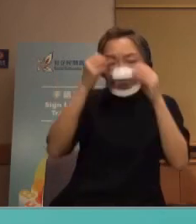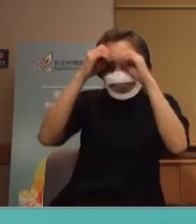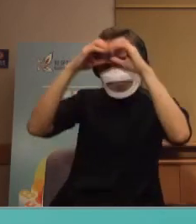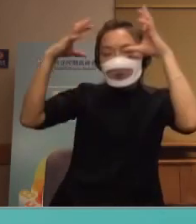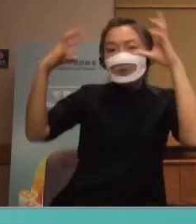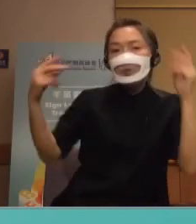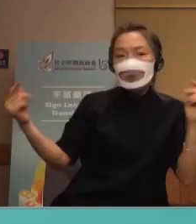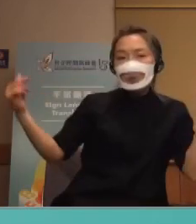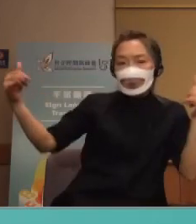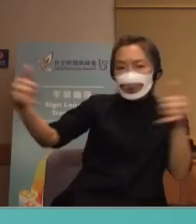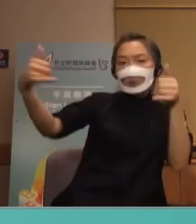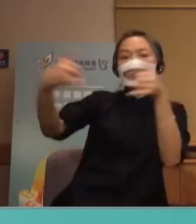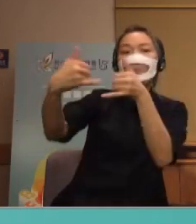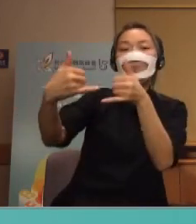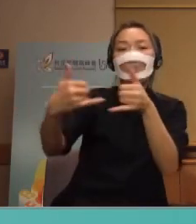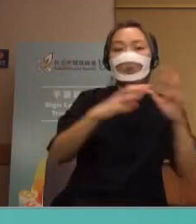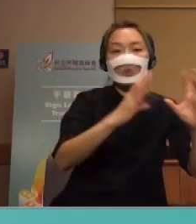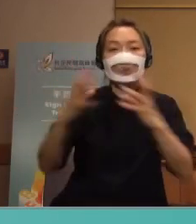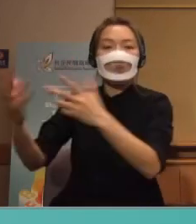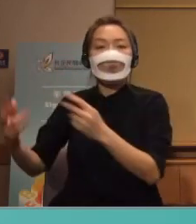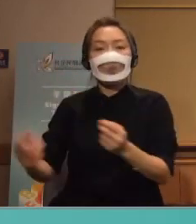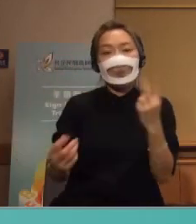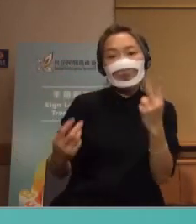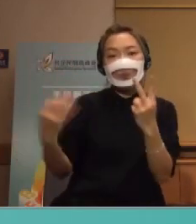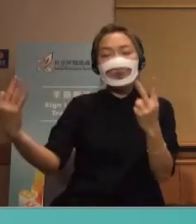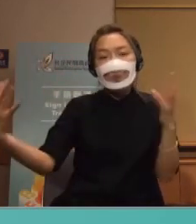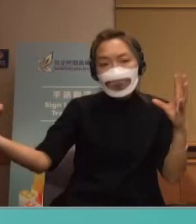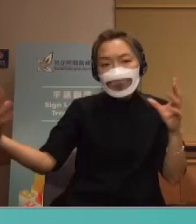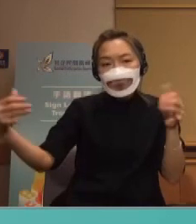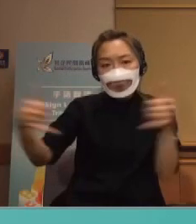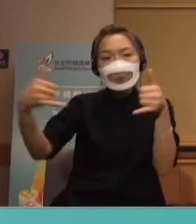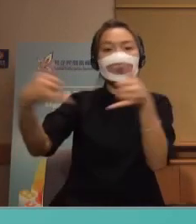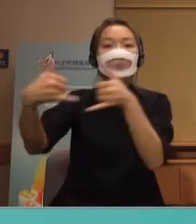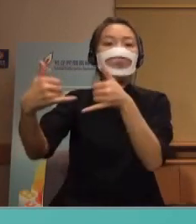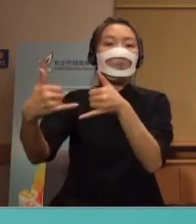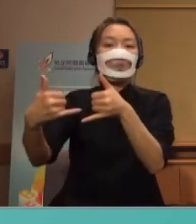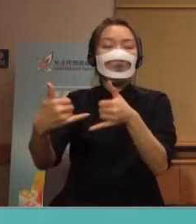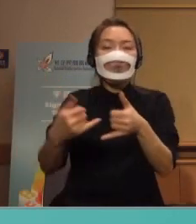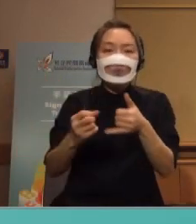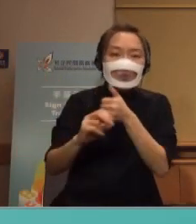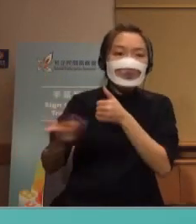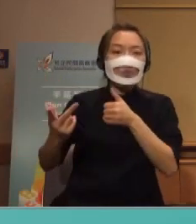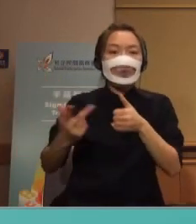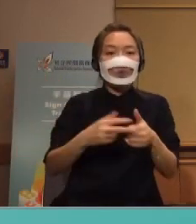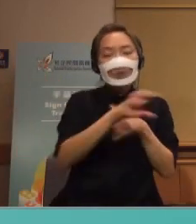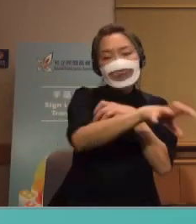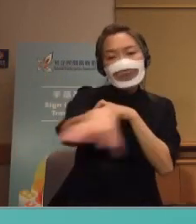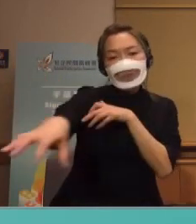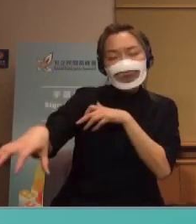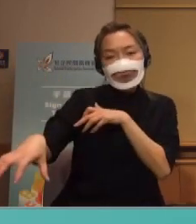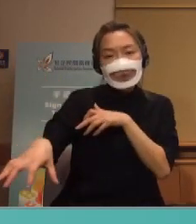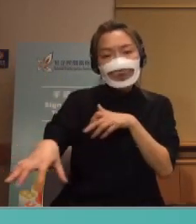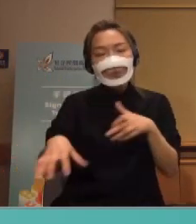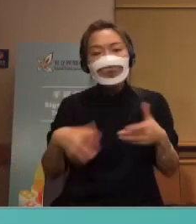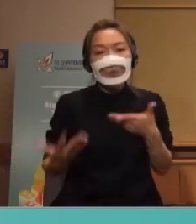and then we actually giving to our community. We did a party. That's how I also met this guy the last couple of weeks. We did a